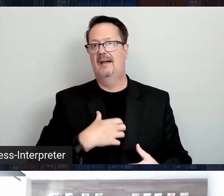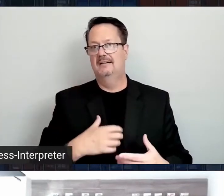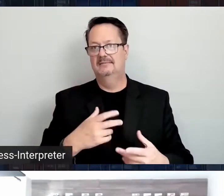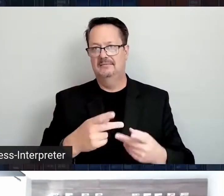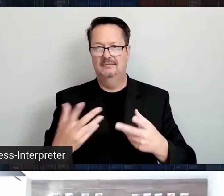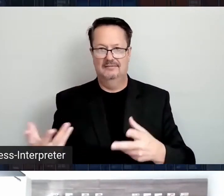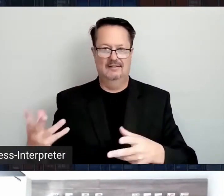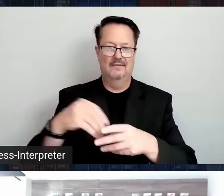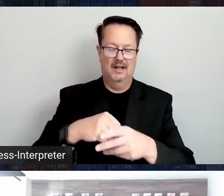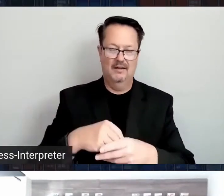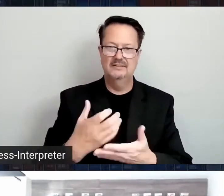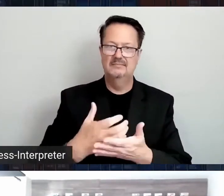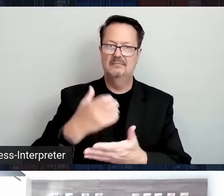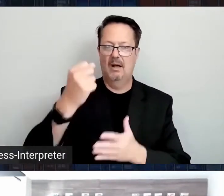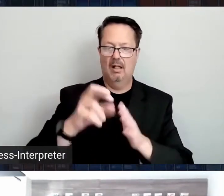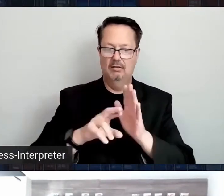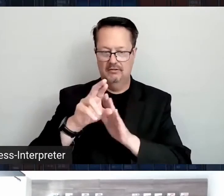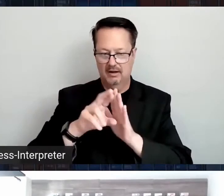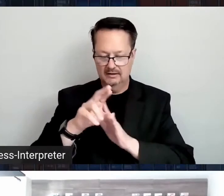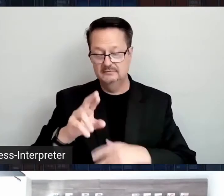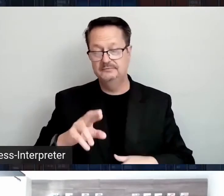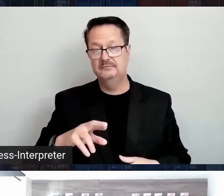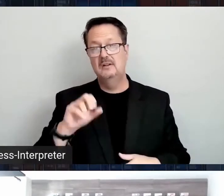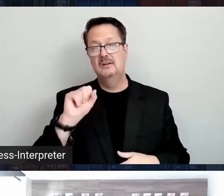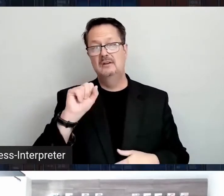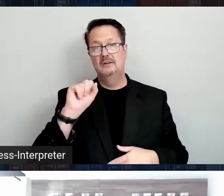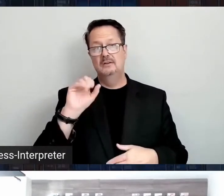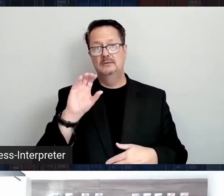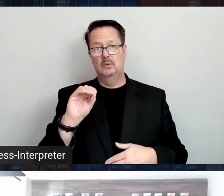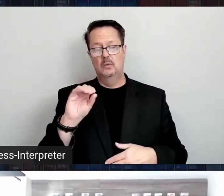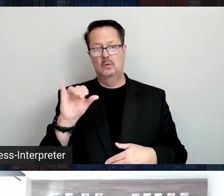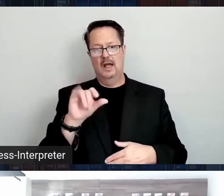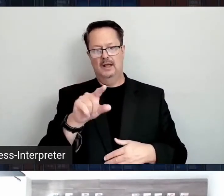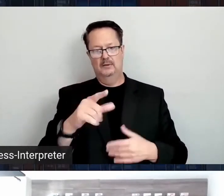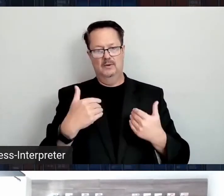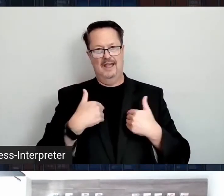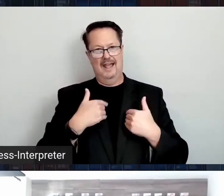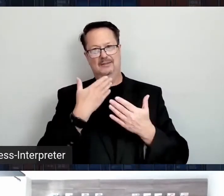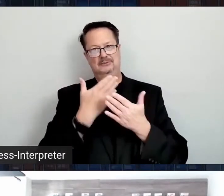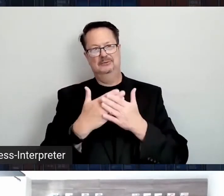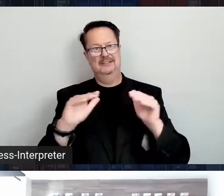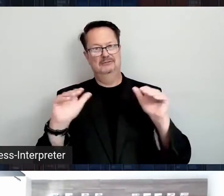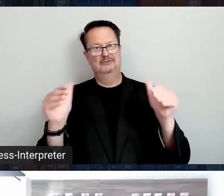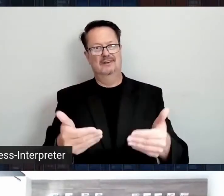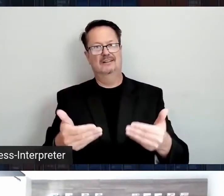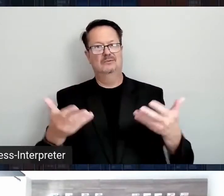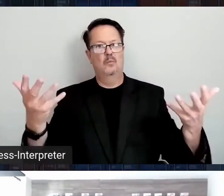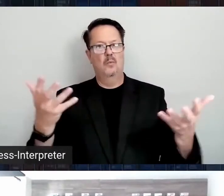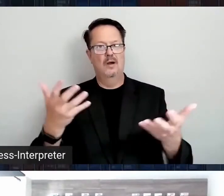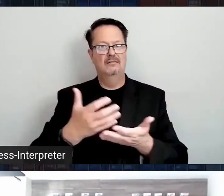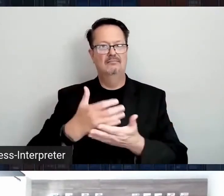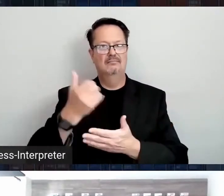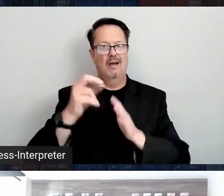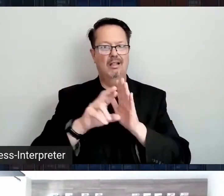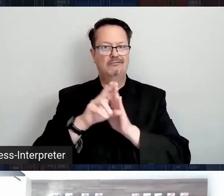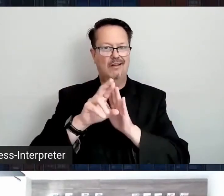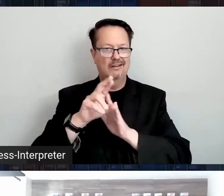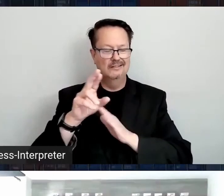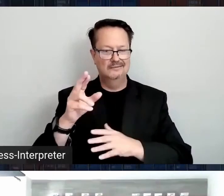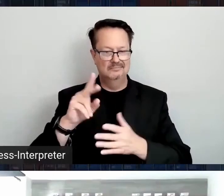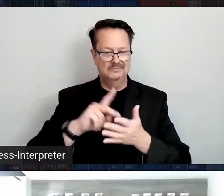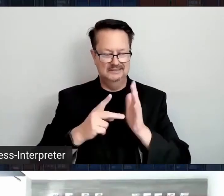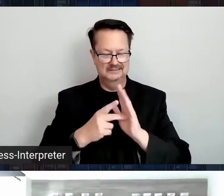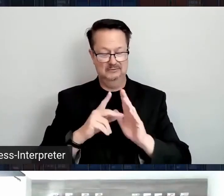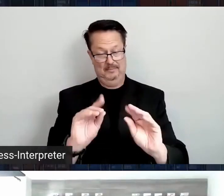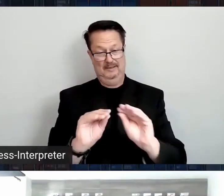is Bottlerocket. And so, like you had that good introduction as to what Bottlerocket is, but I think I want to make sure we're very clear. It's